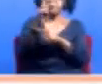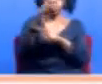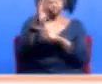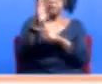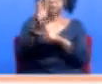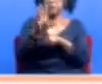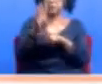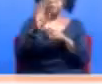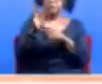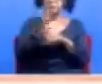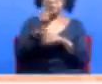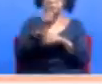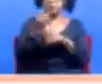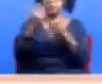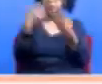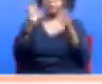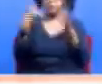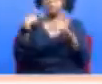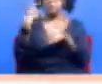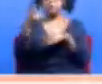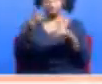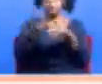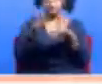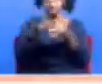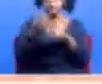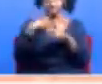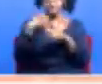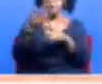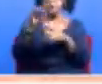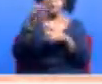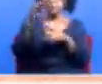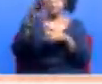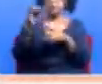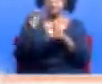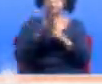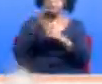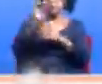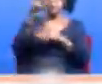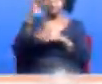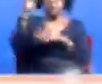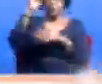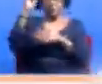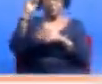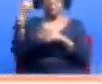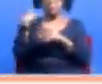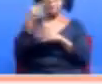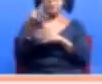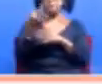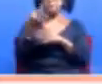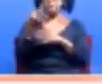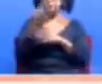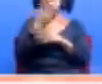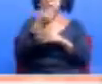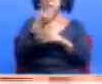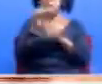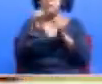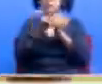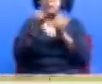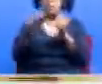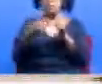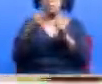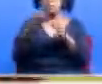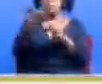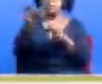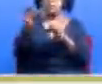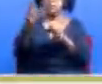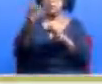seconds to finish second, as Sandra Felis Chebet, also of Kenya Police, came in third. In the men's 10,000 meters final,